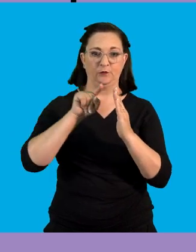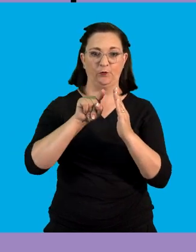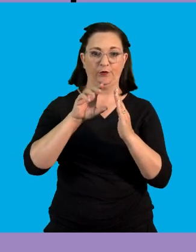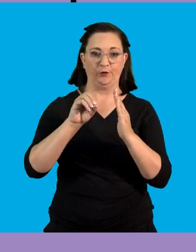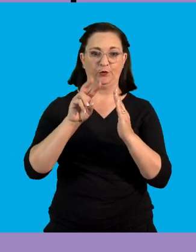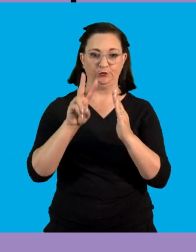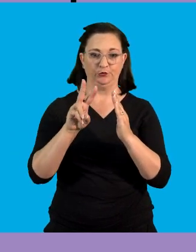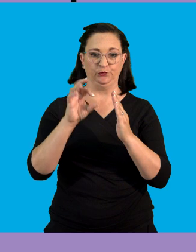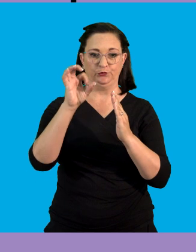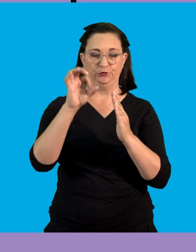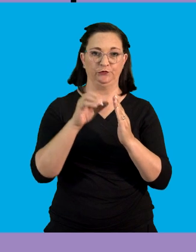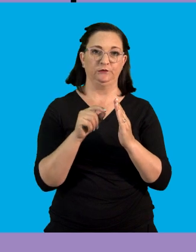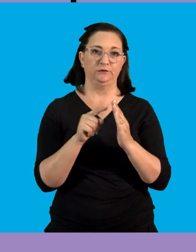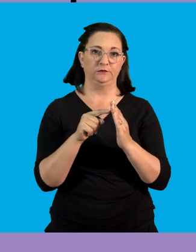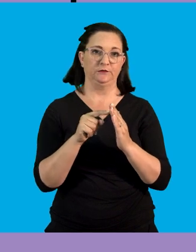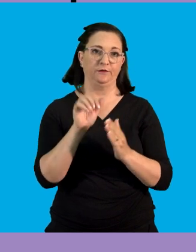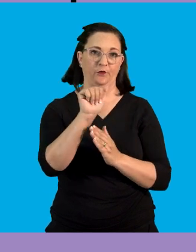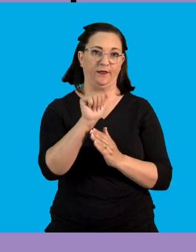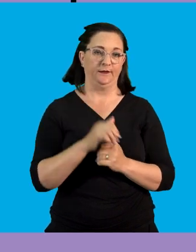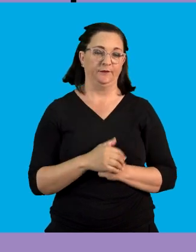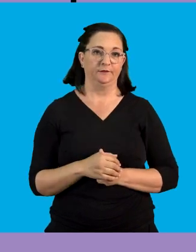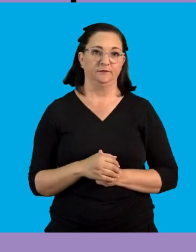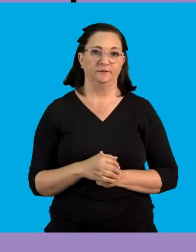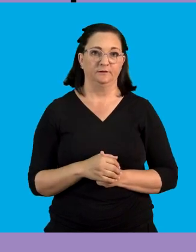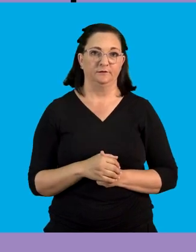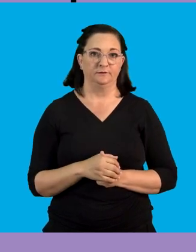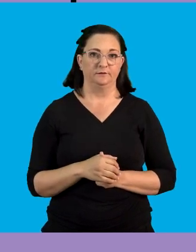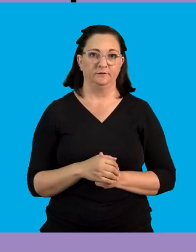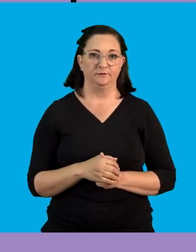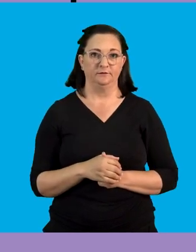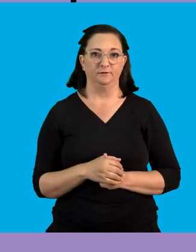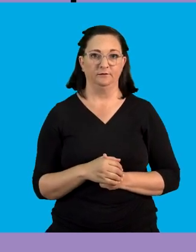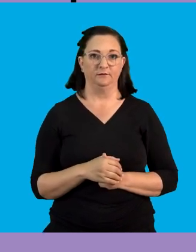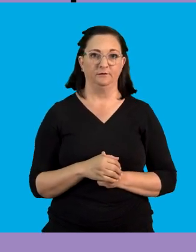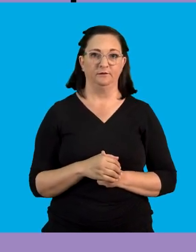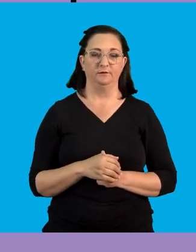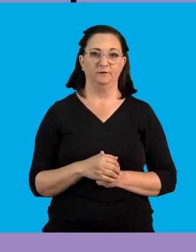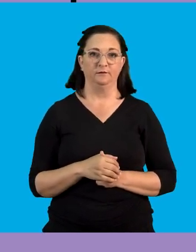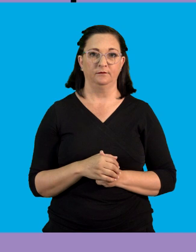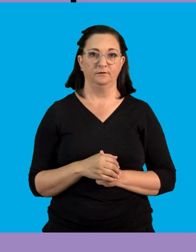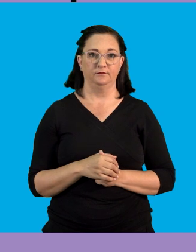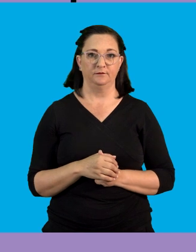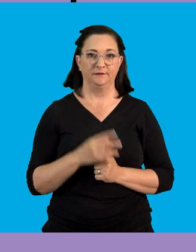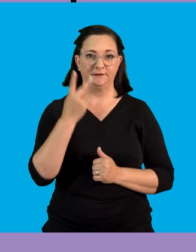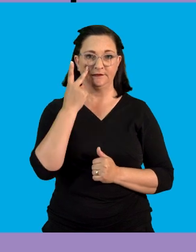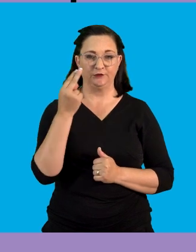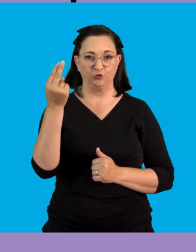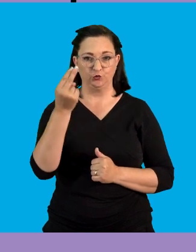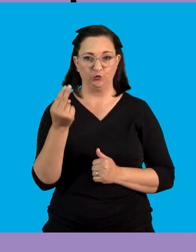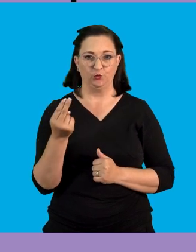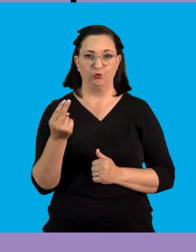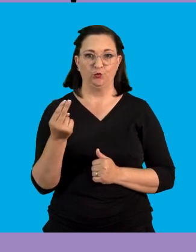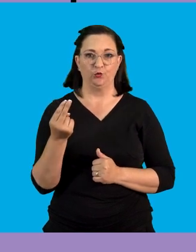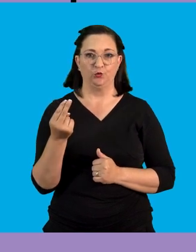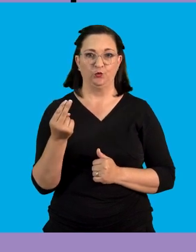102 degrees. So that's 102 degrees. Look at the markings on the diagram, and you'd see